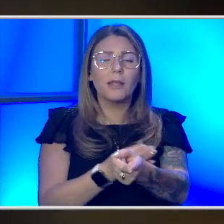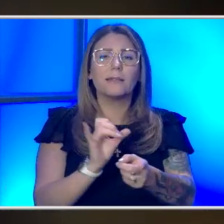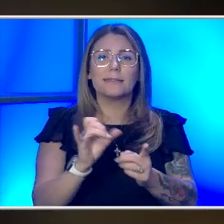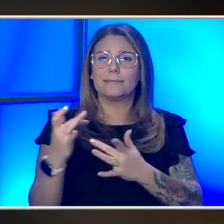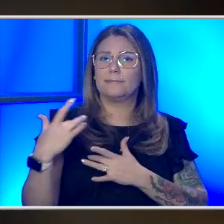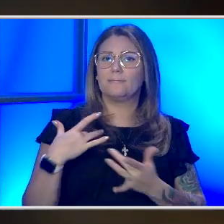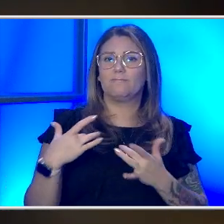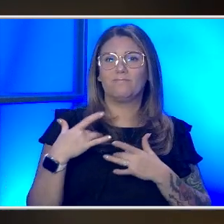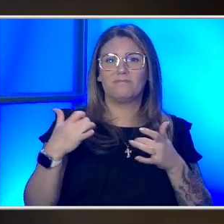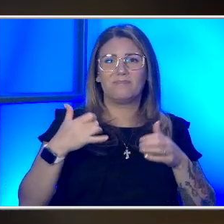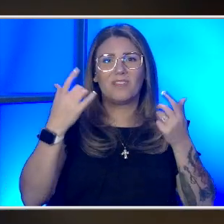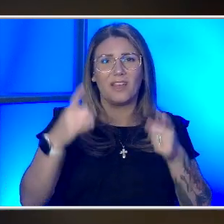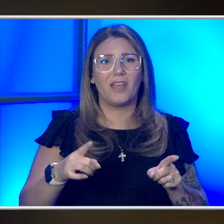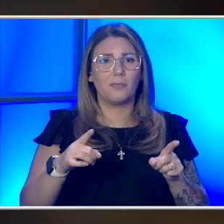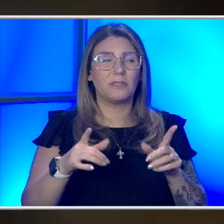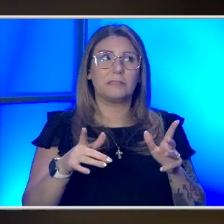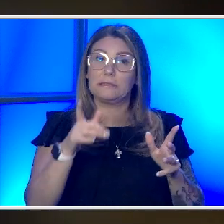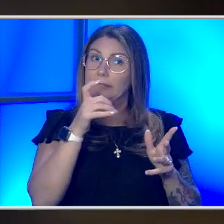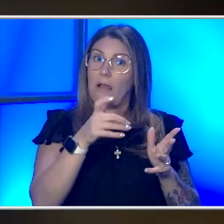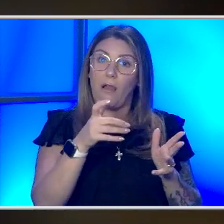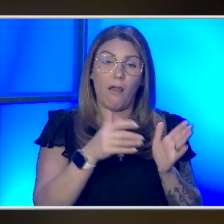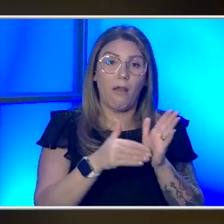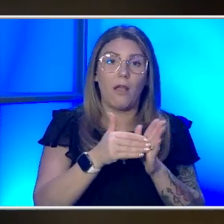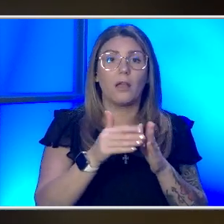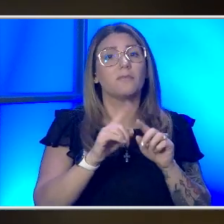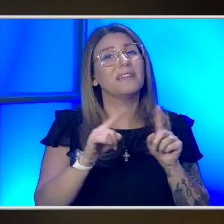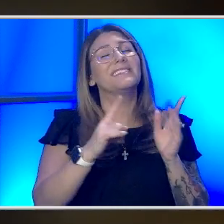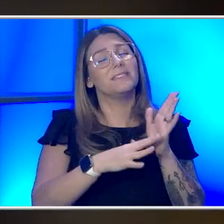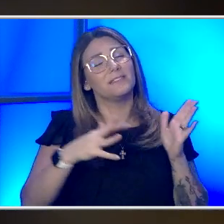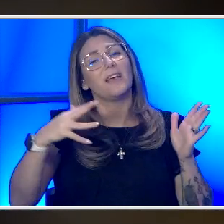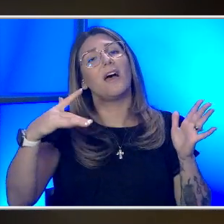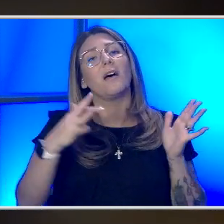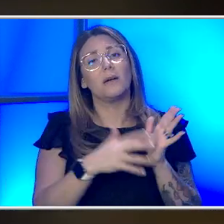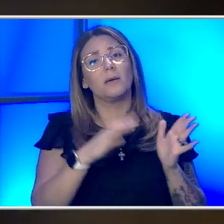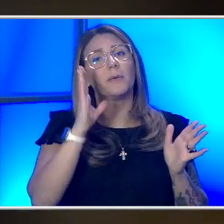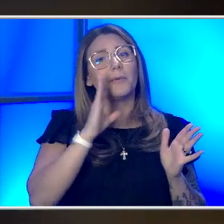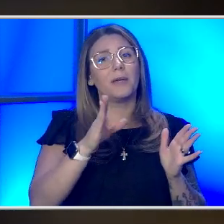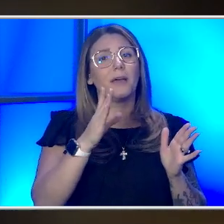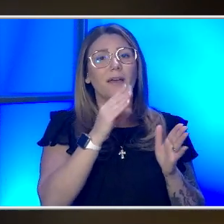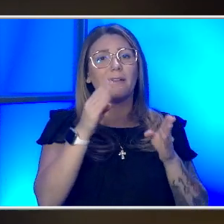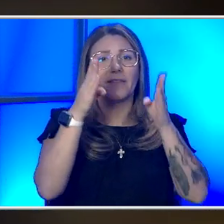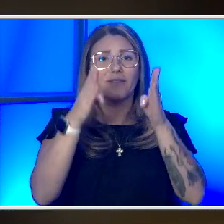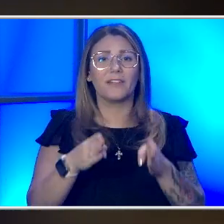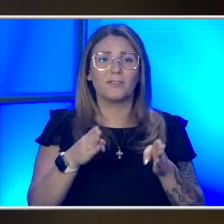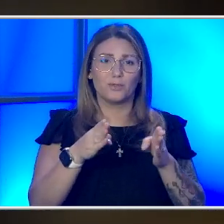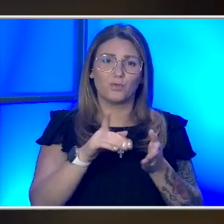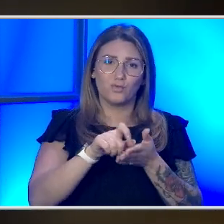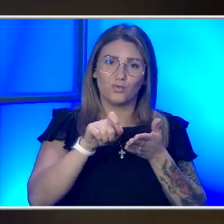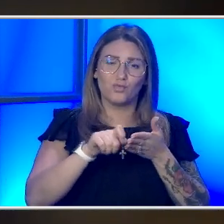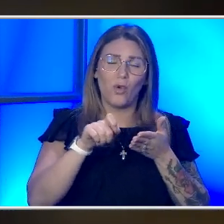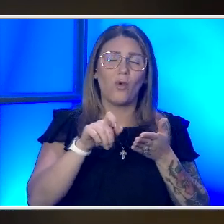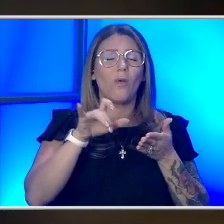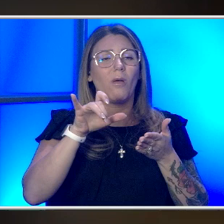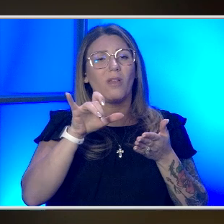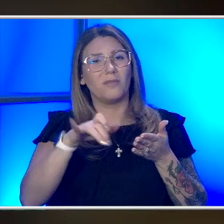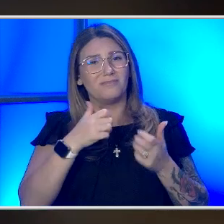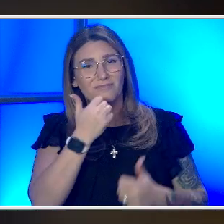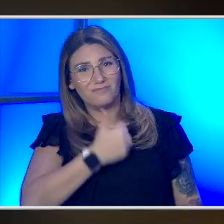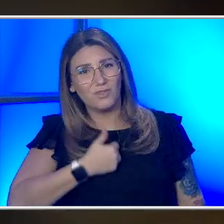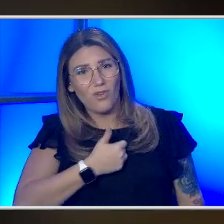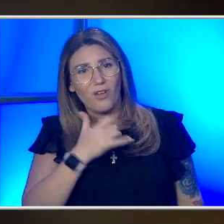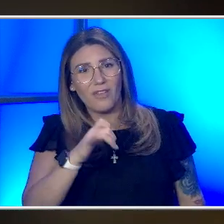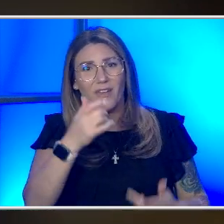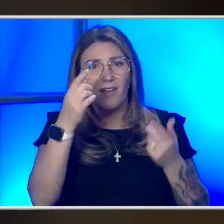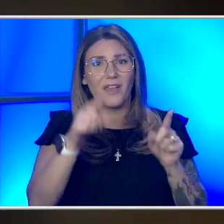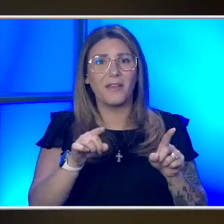very infrequently, but sometimes it does. And, to the individual who wrote that, I'm sorry that happened to you. I will say that's pretty